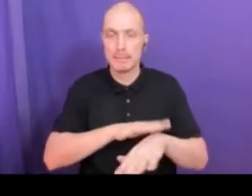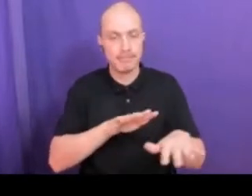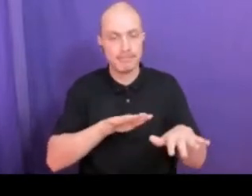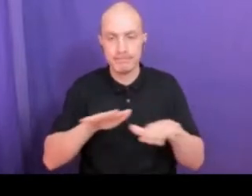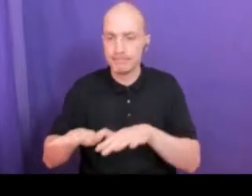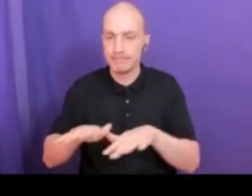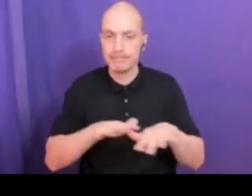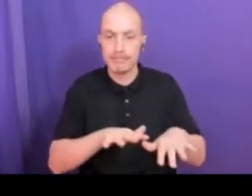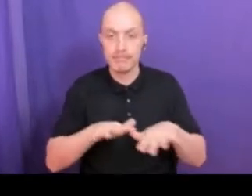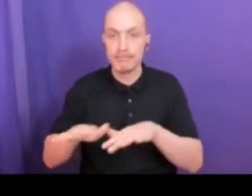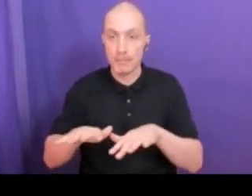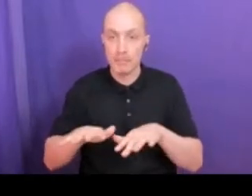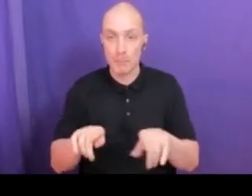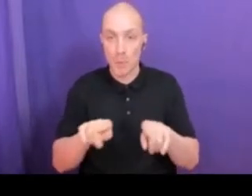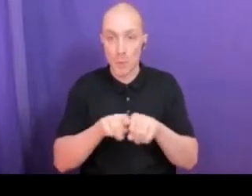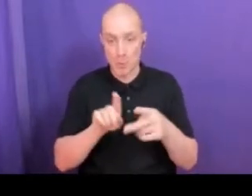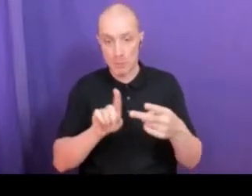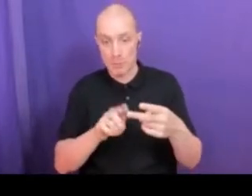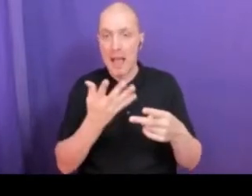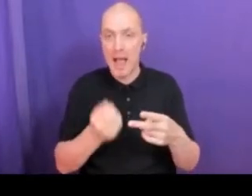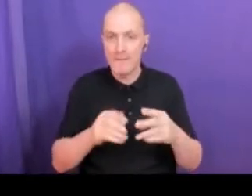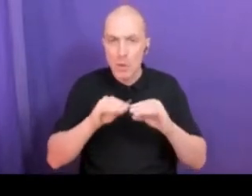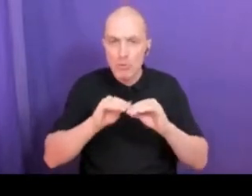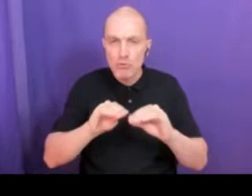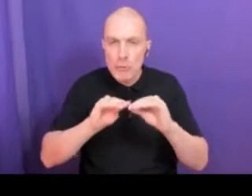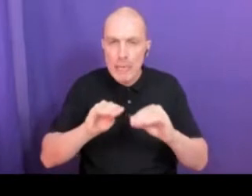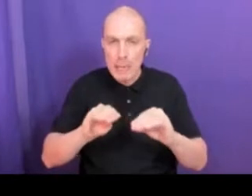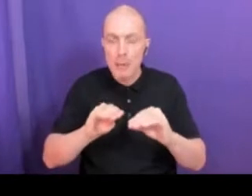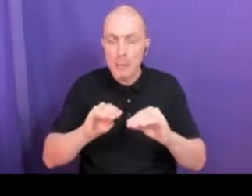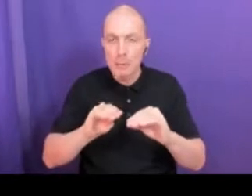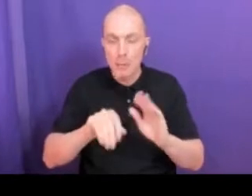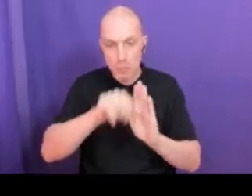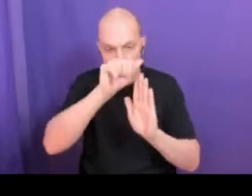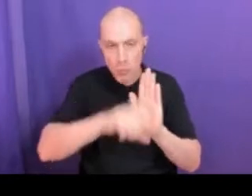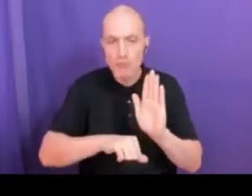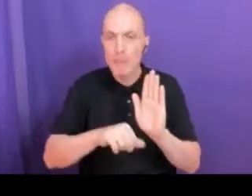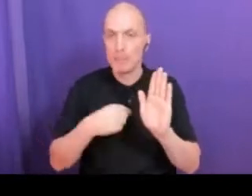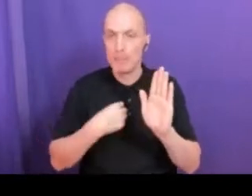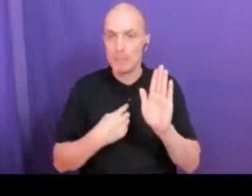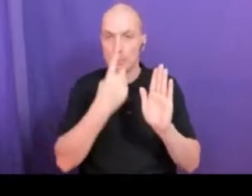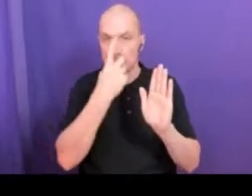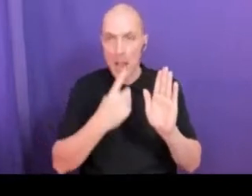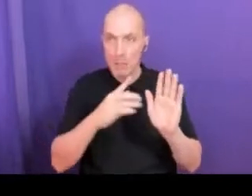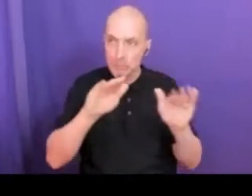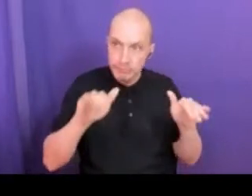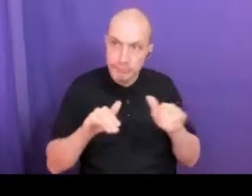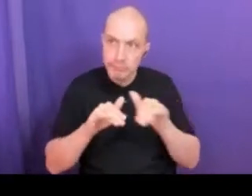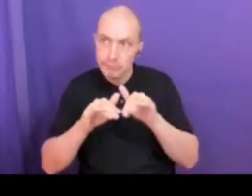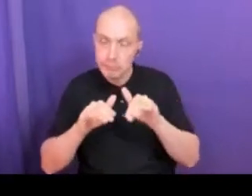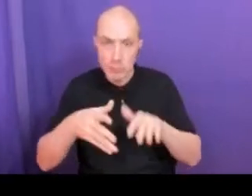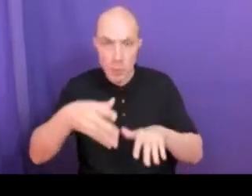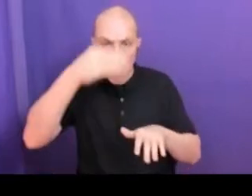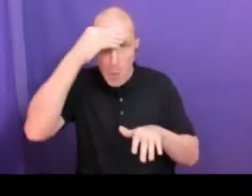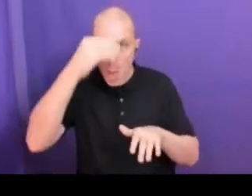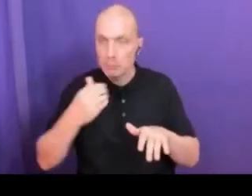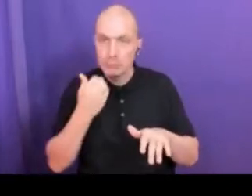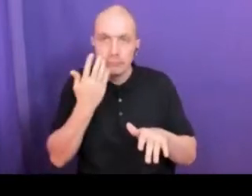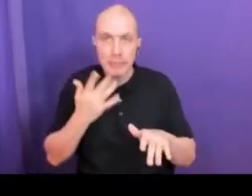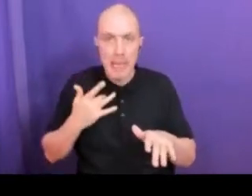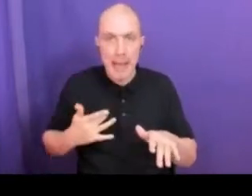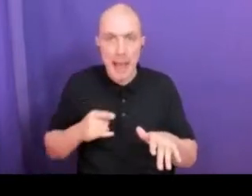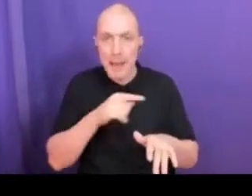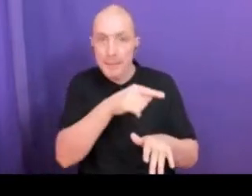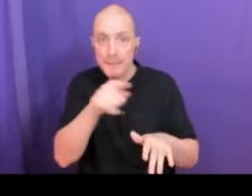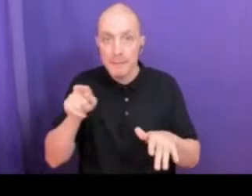programmes in an effort to take this understanding to daily life. We're working with a number of corporate partners on workplace training and with Community